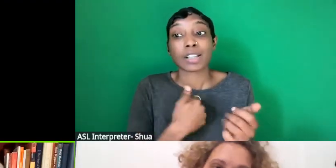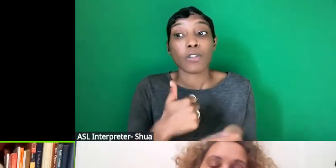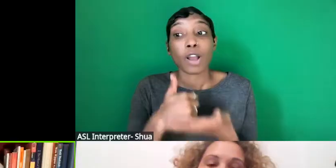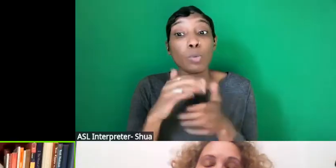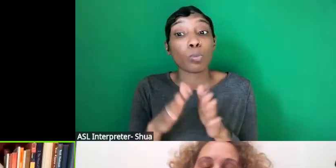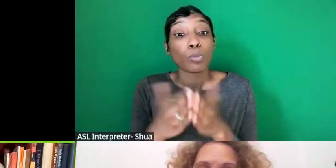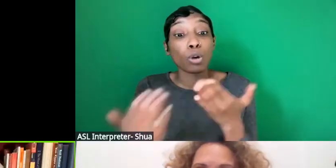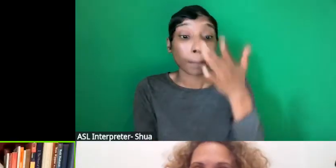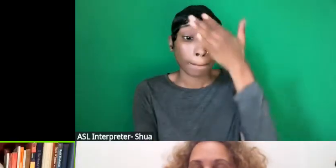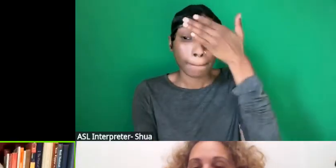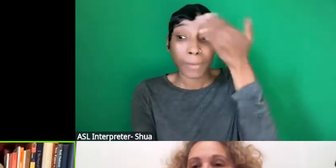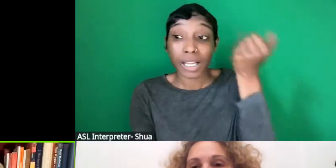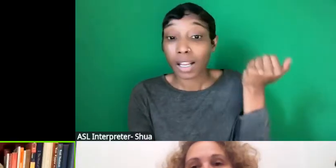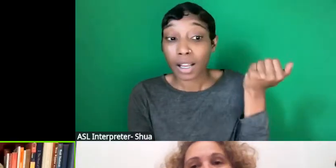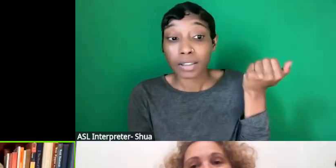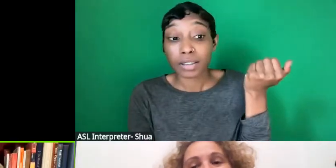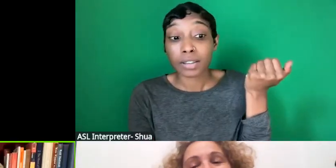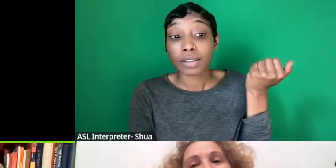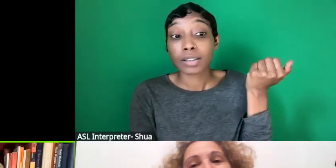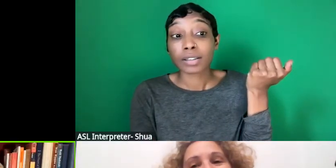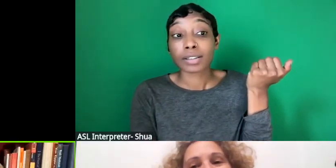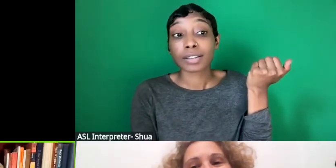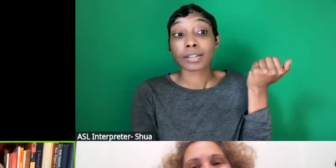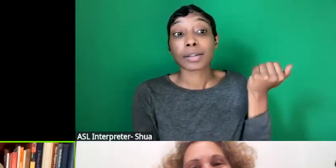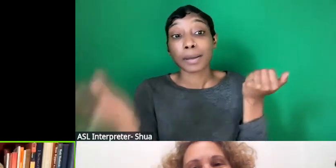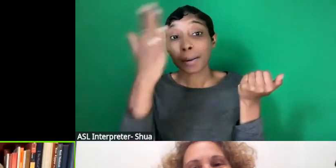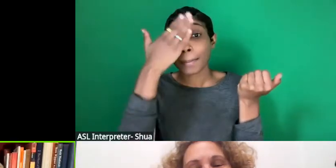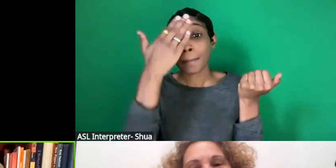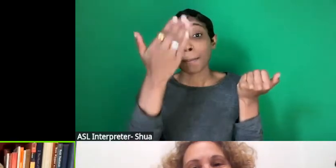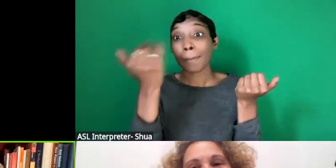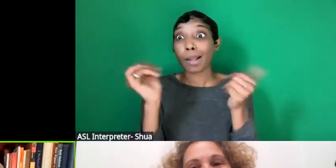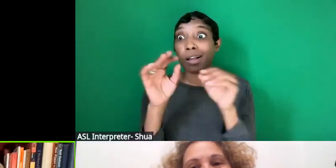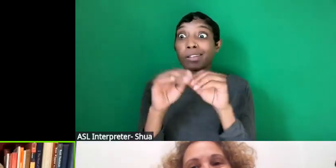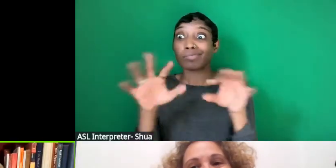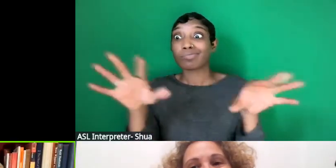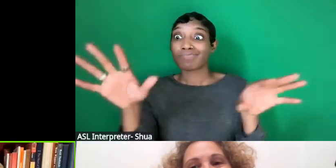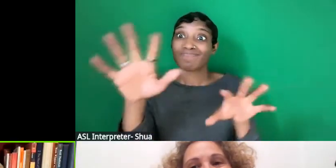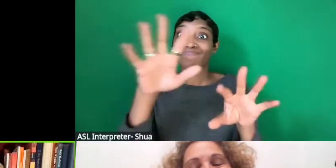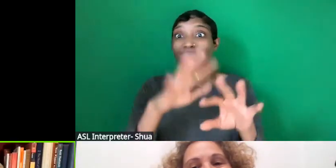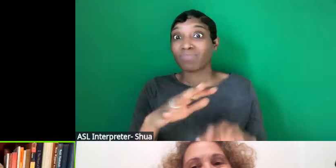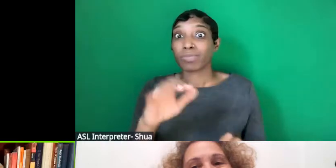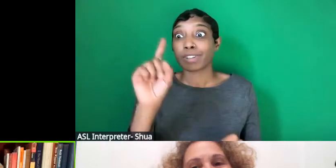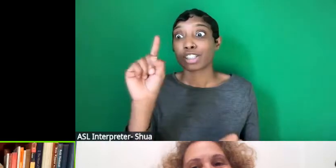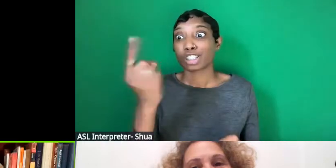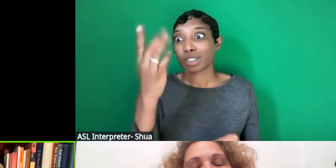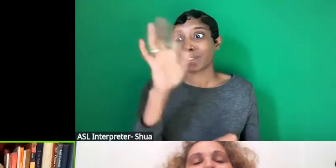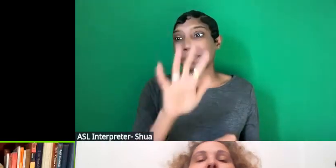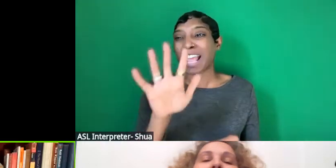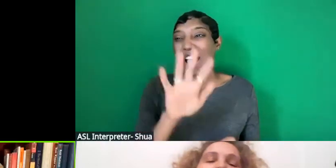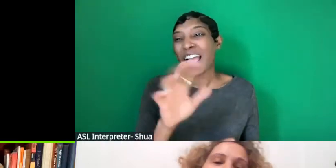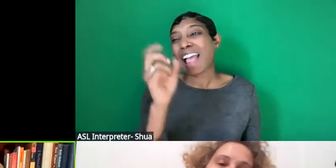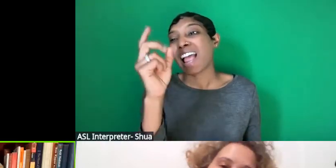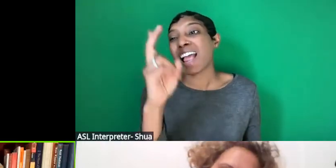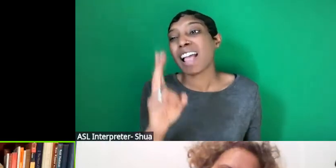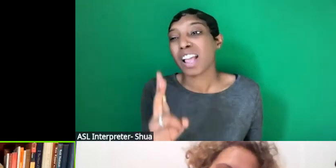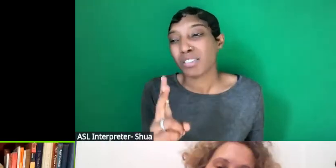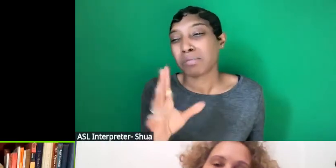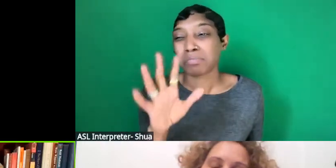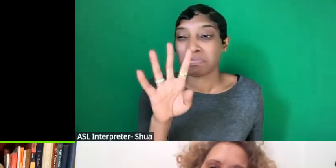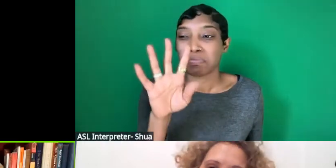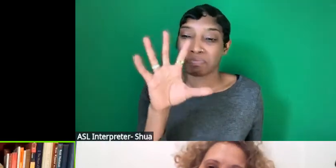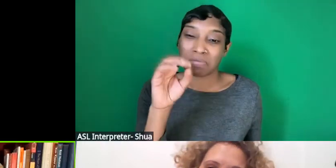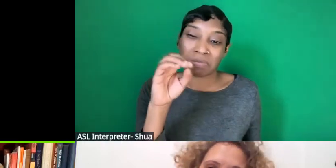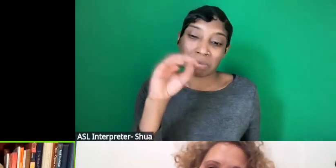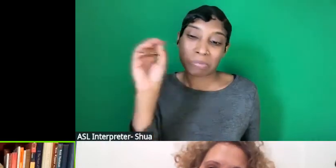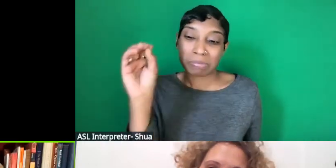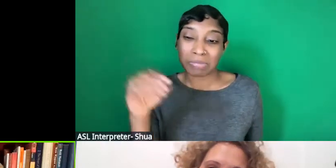because there's a statistic floating around out there that just about half of self-help books are